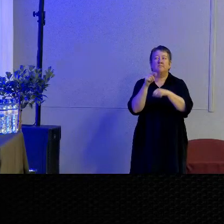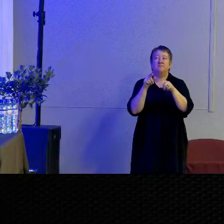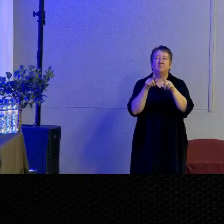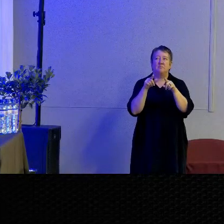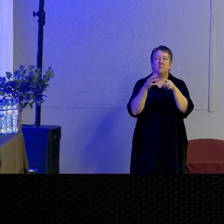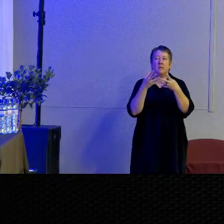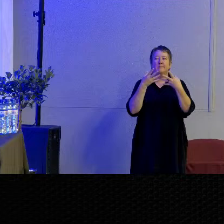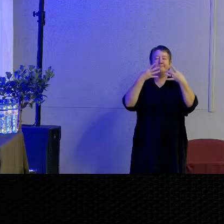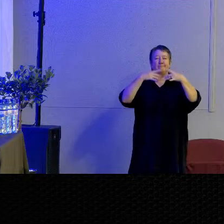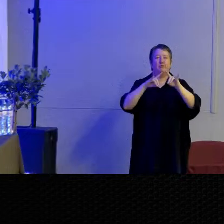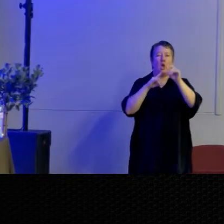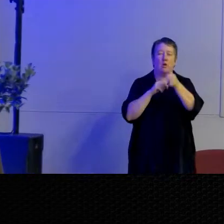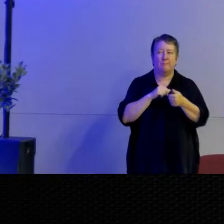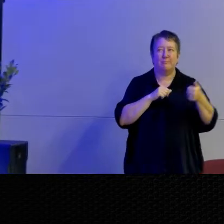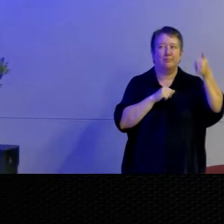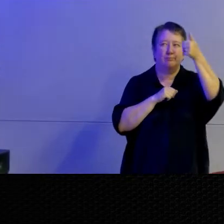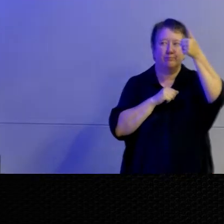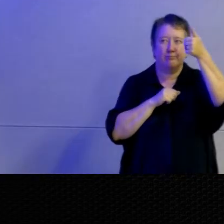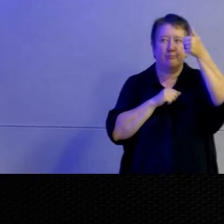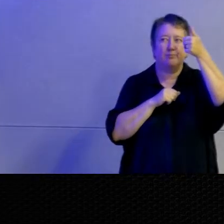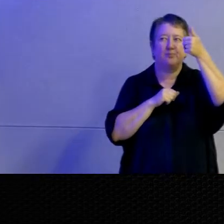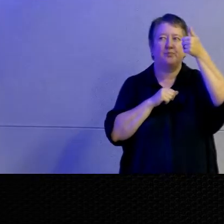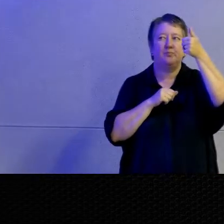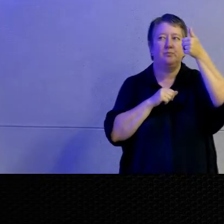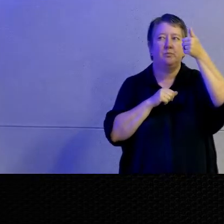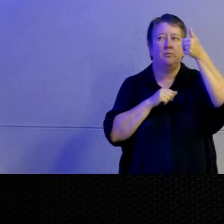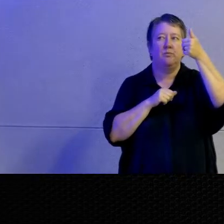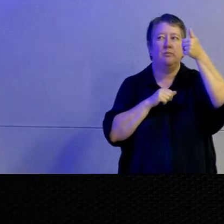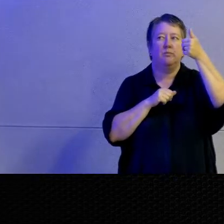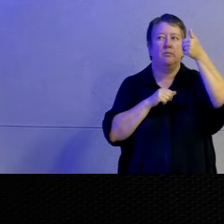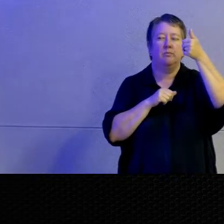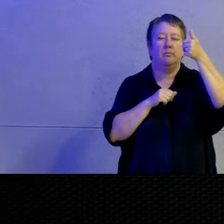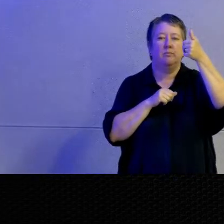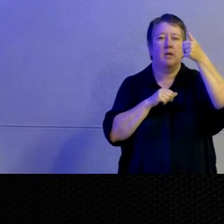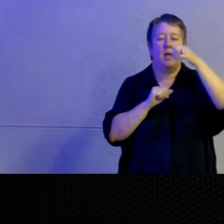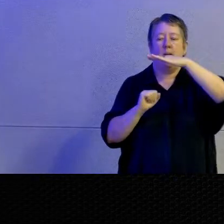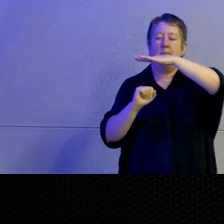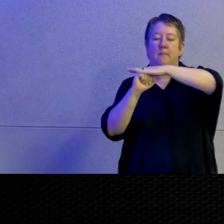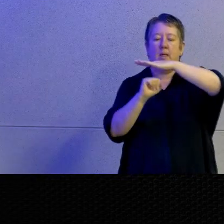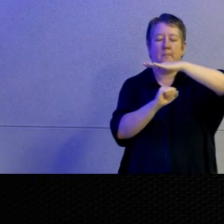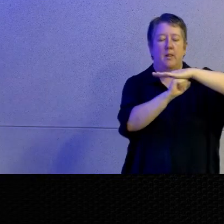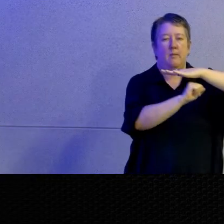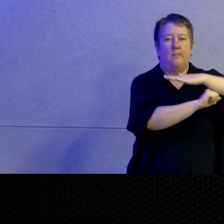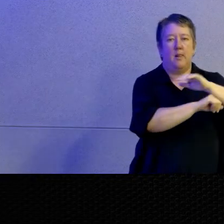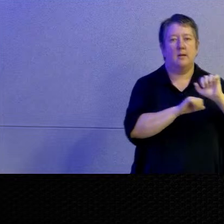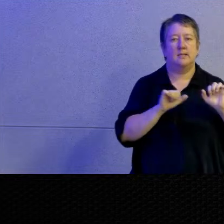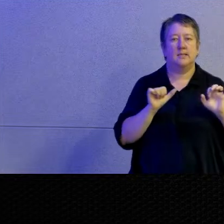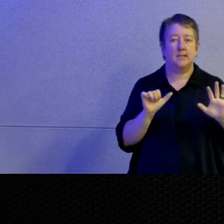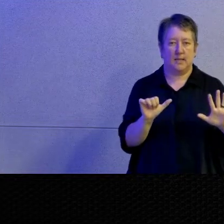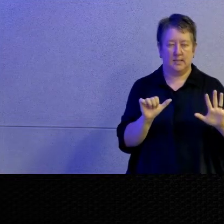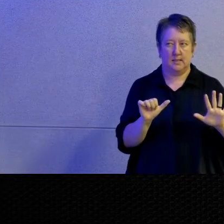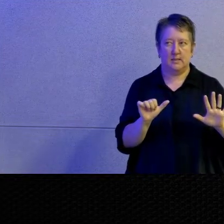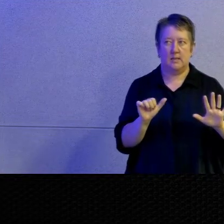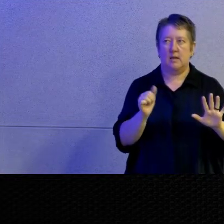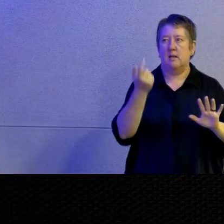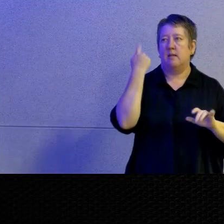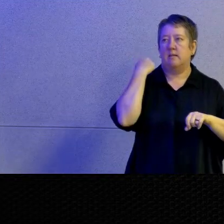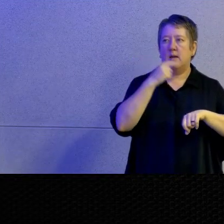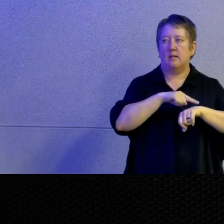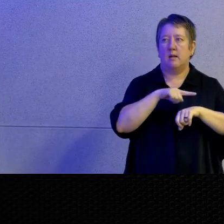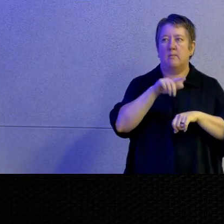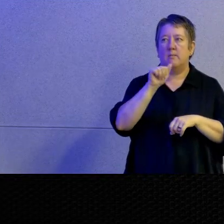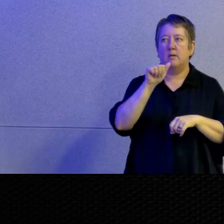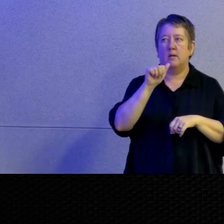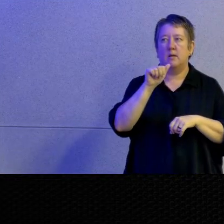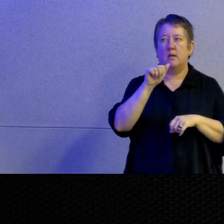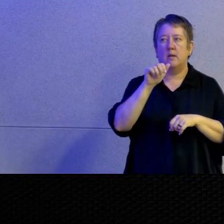sitting and with the 6 pillars that I've indicated. Then it was ALICE, Atlas, Isolde,